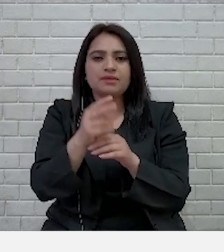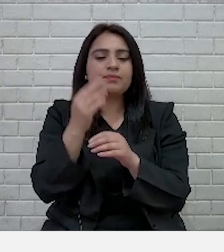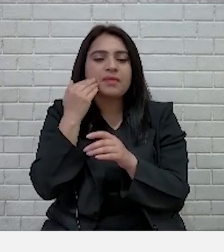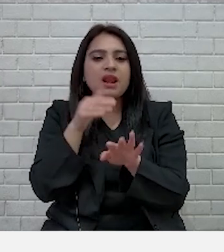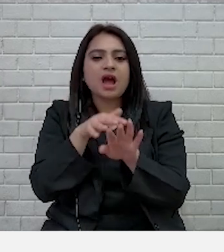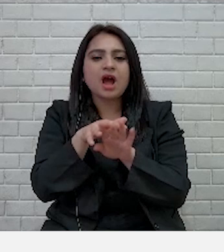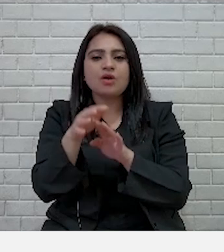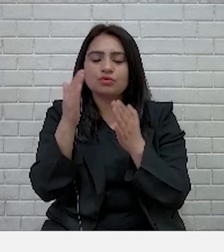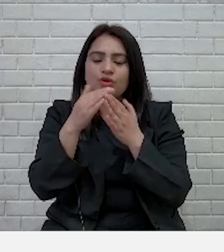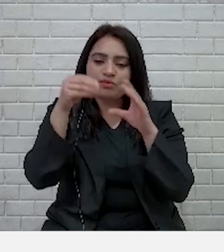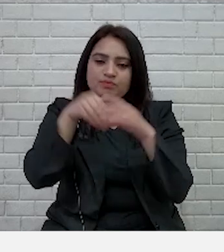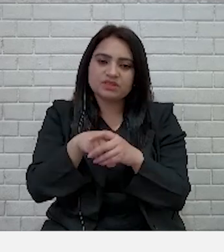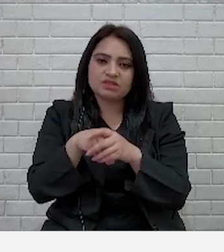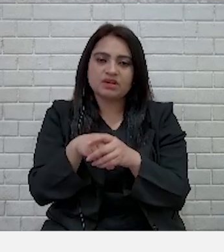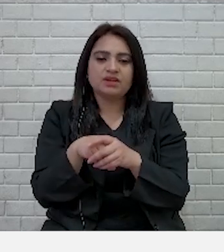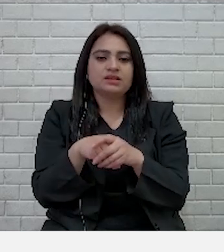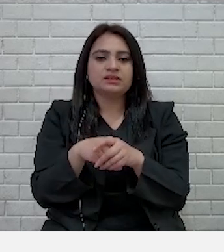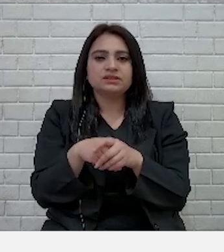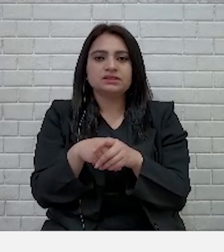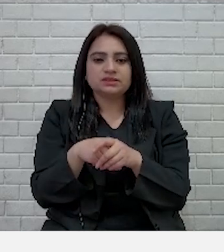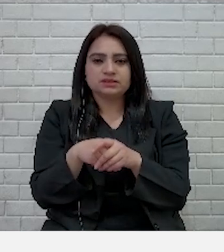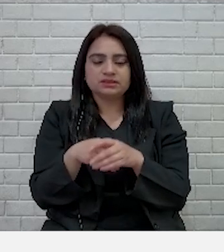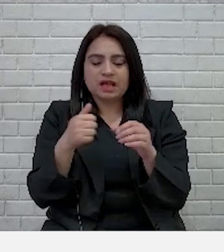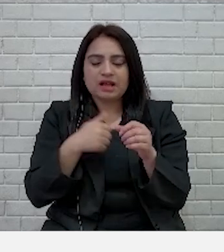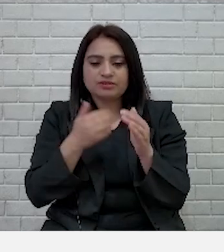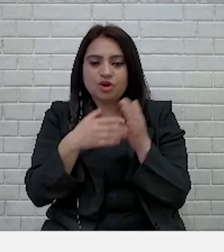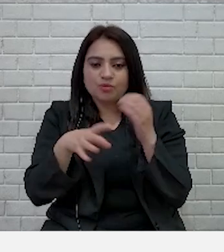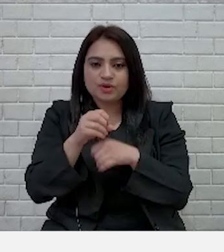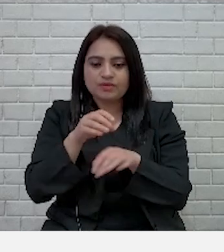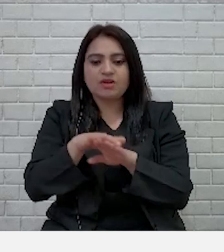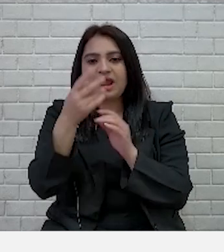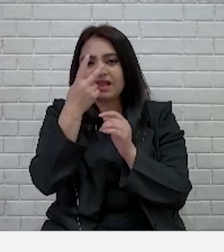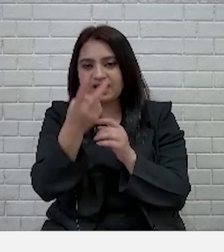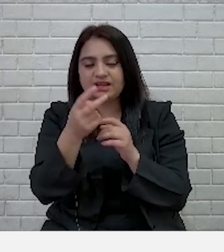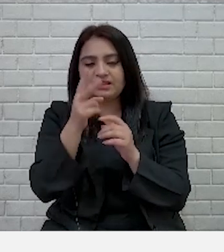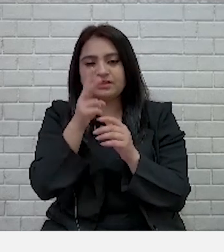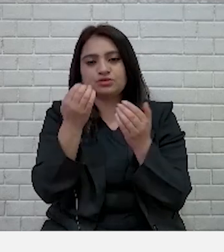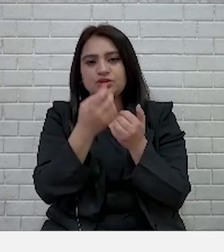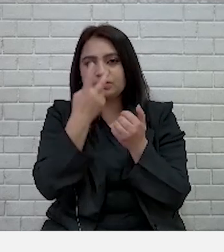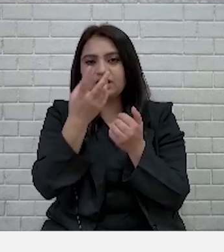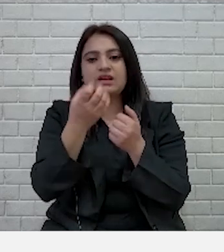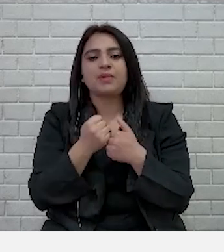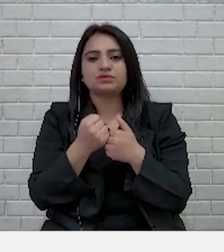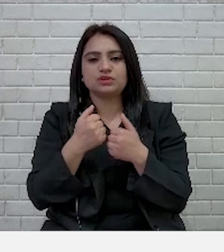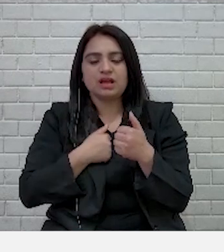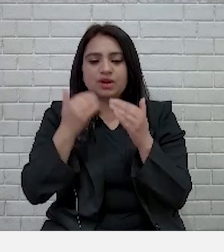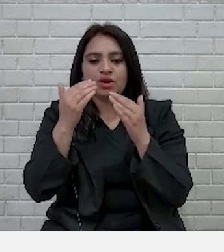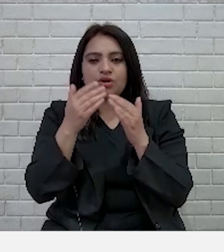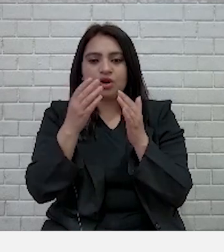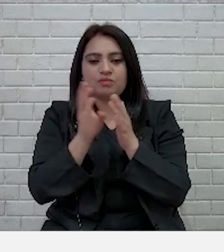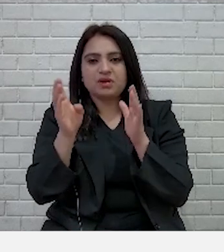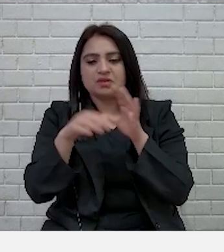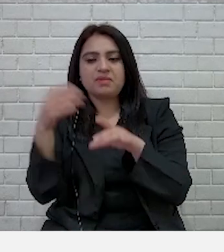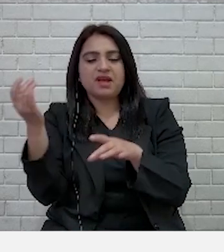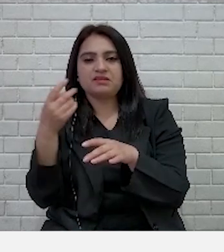families and hold on, like pass down the traditions, never come out of their houses. And if they have any dream or